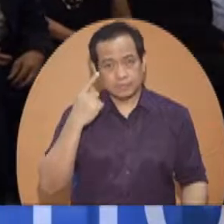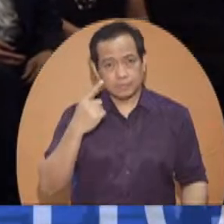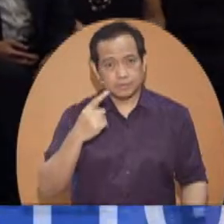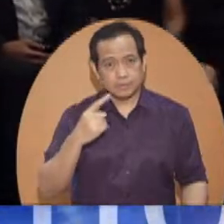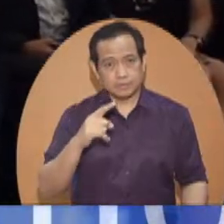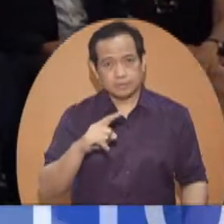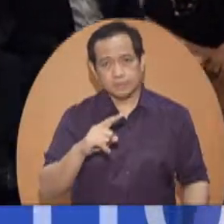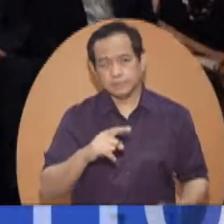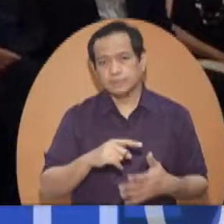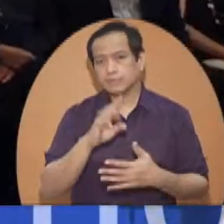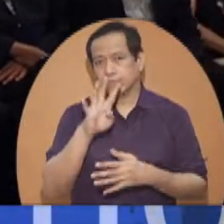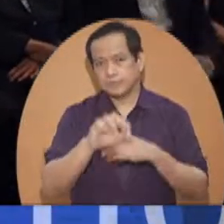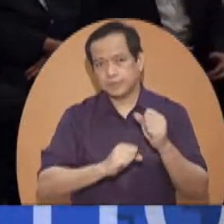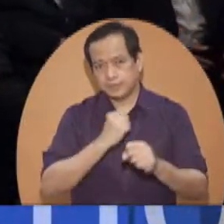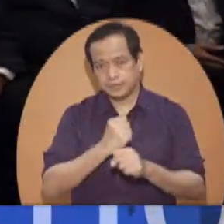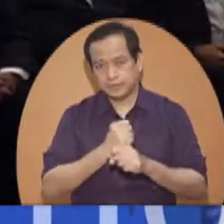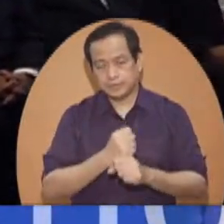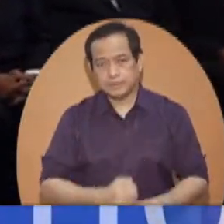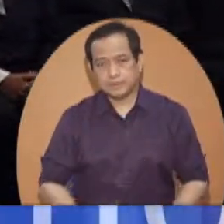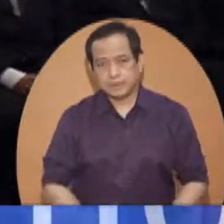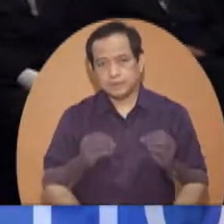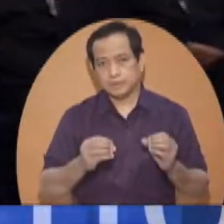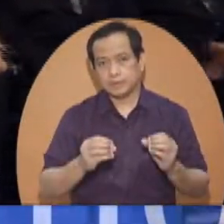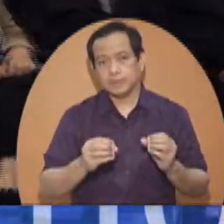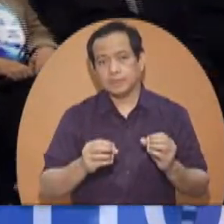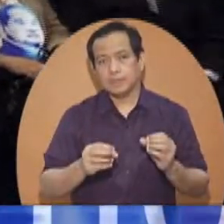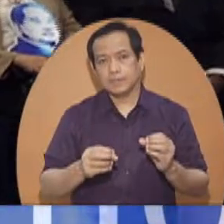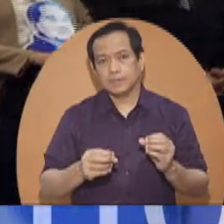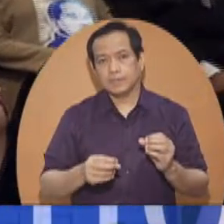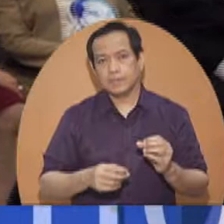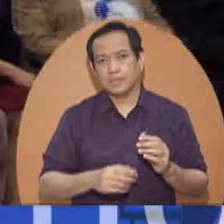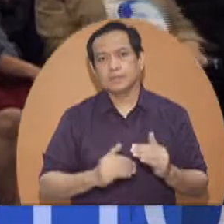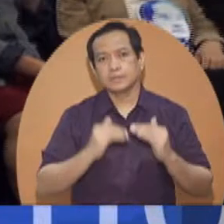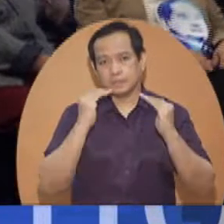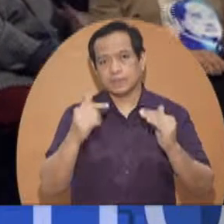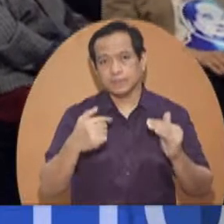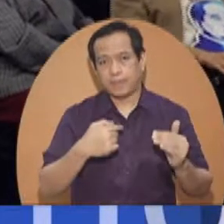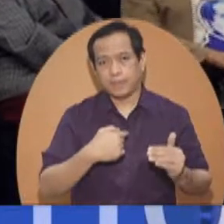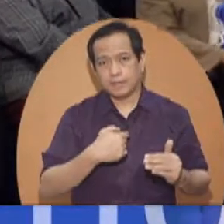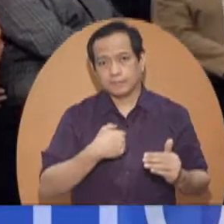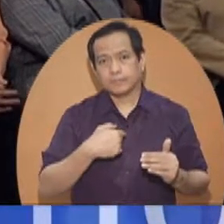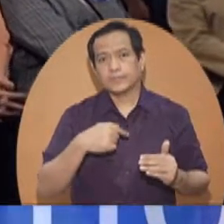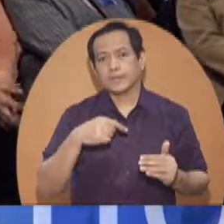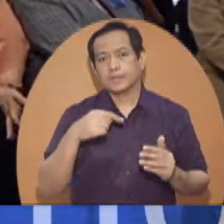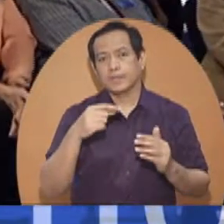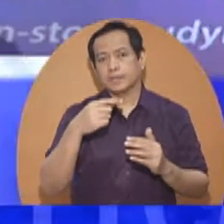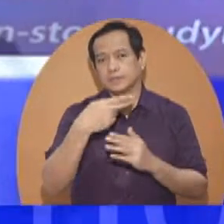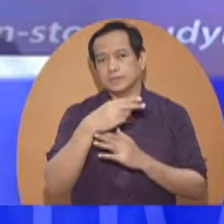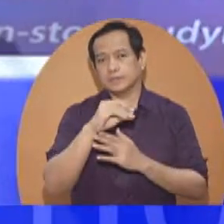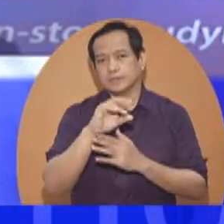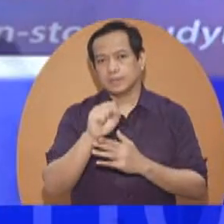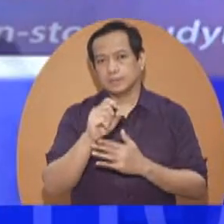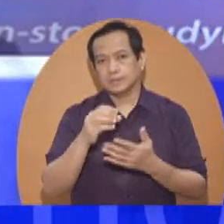1984, for only 4 years. I was promoted as House